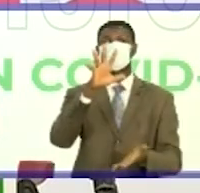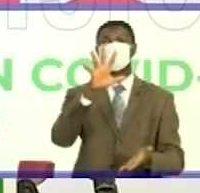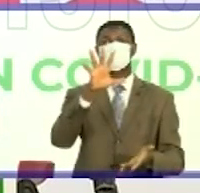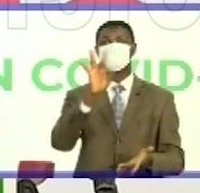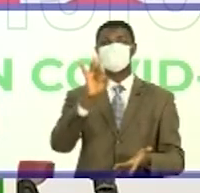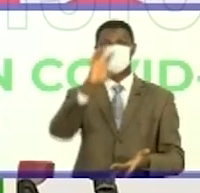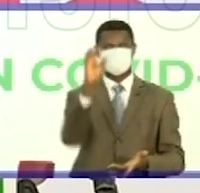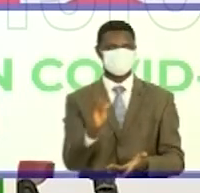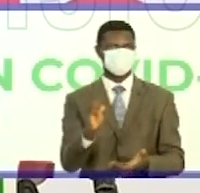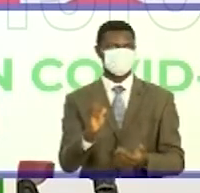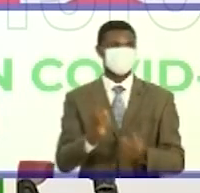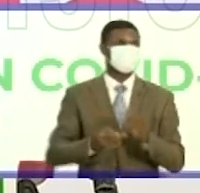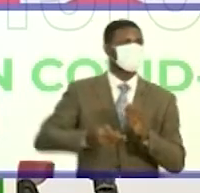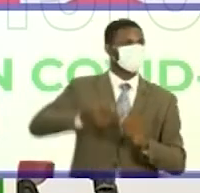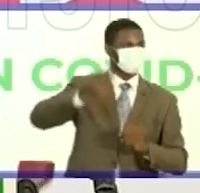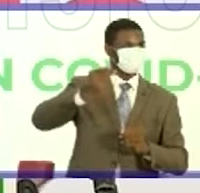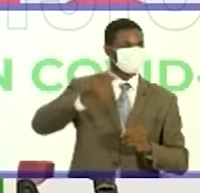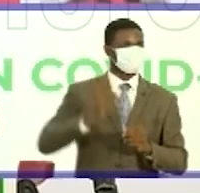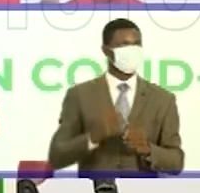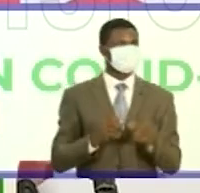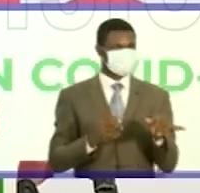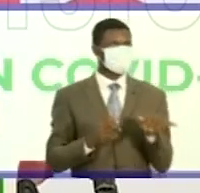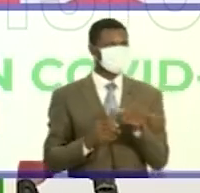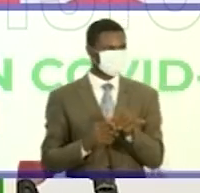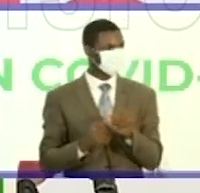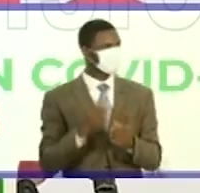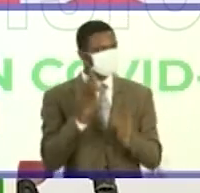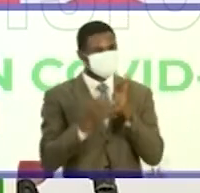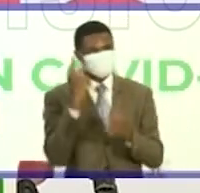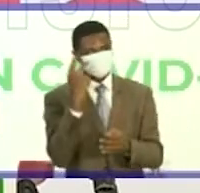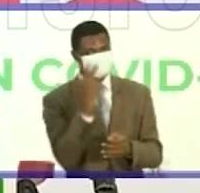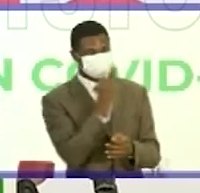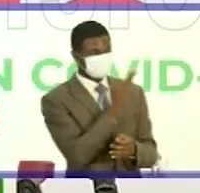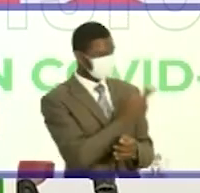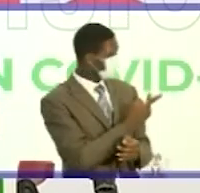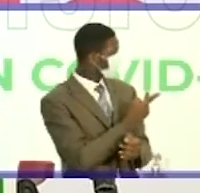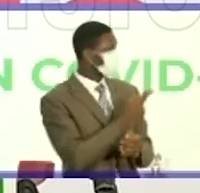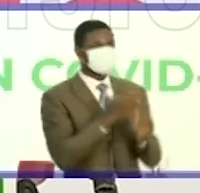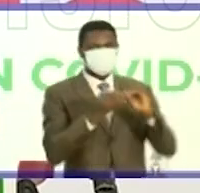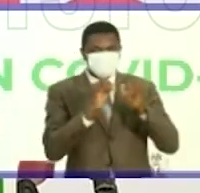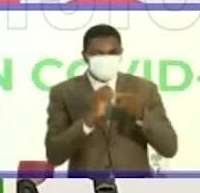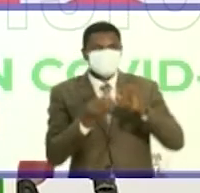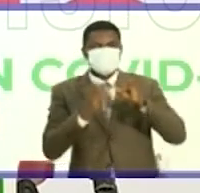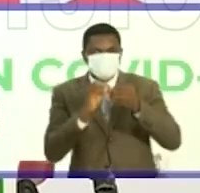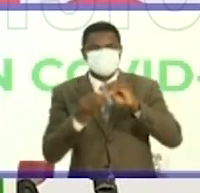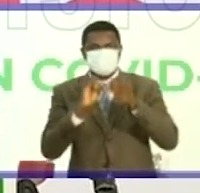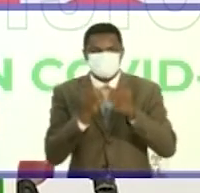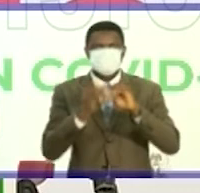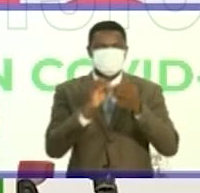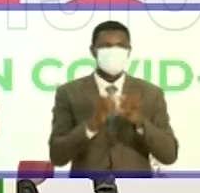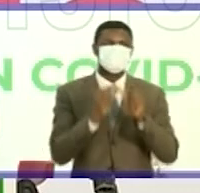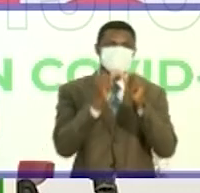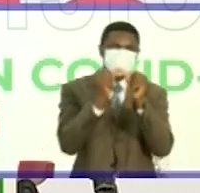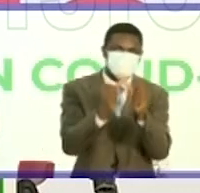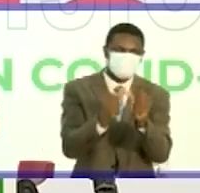58%. And in the same vein, if you look at the percentages, the figures of